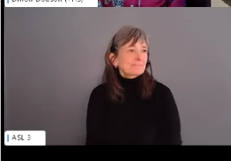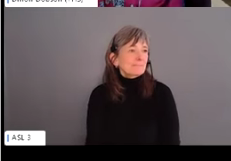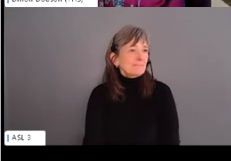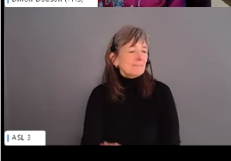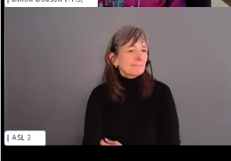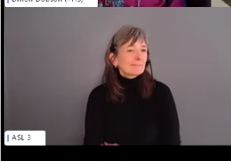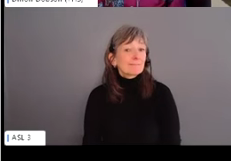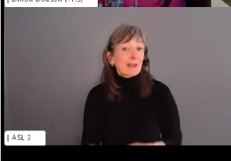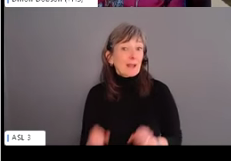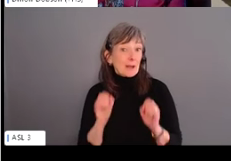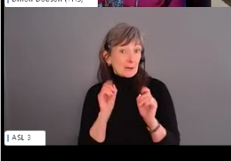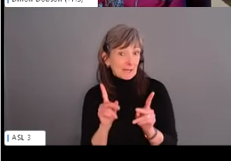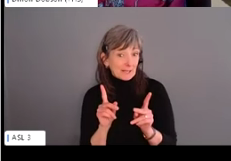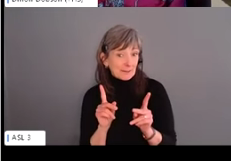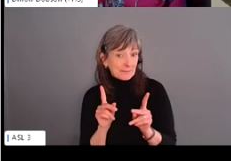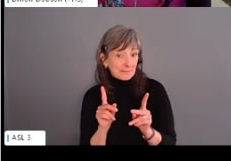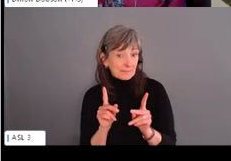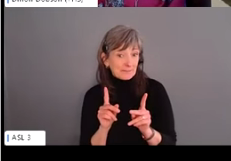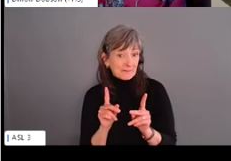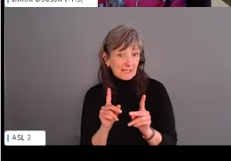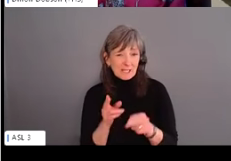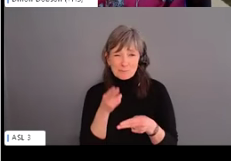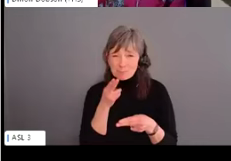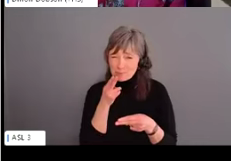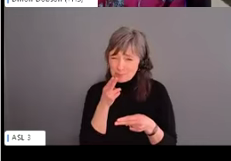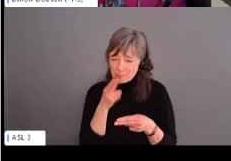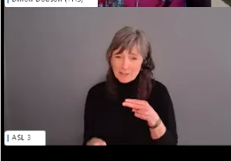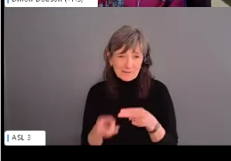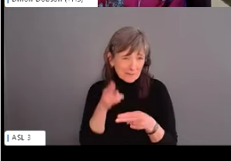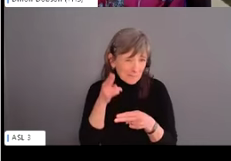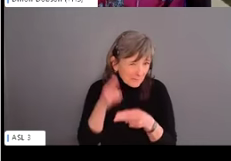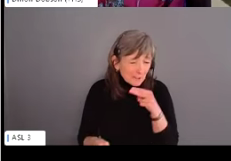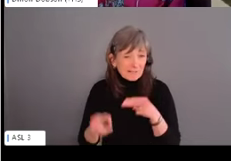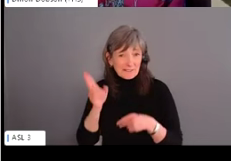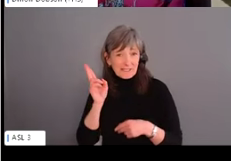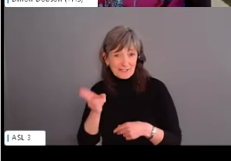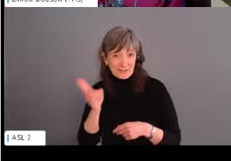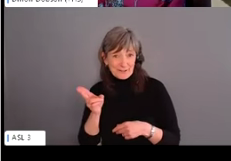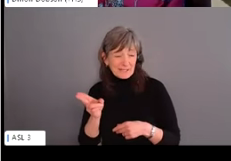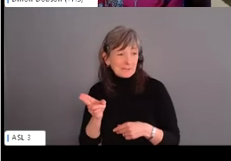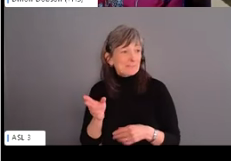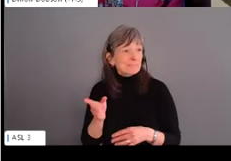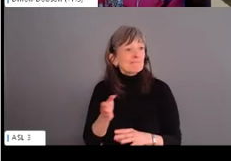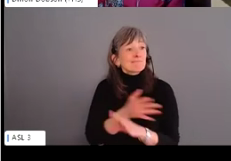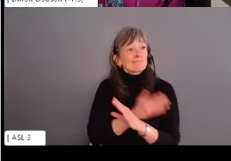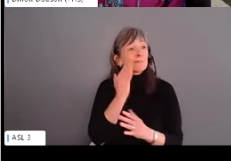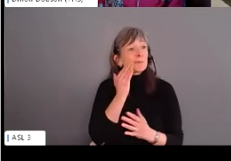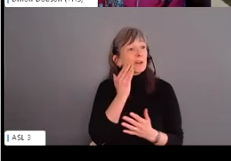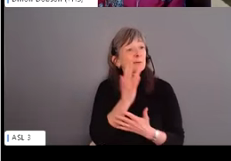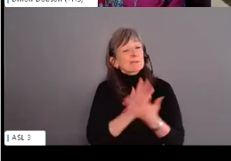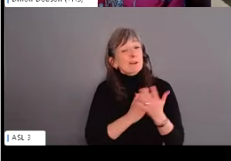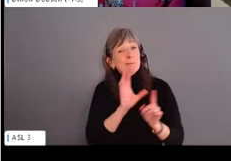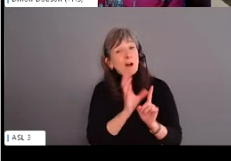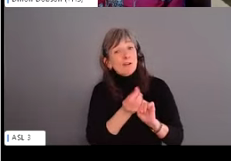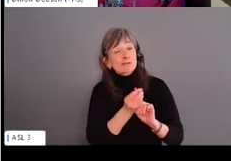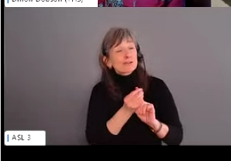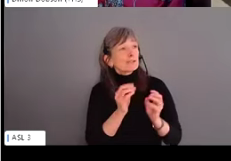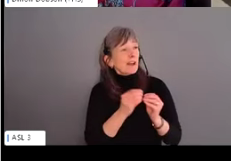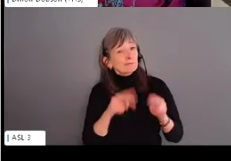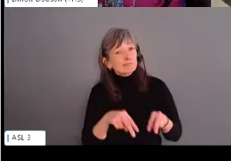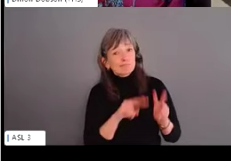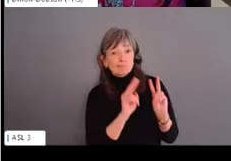Okay, my friends, super brief history lesson. We know that certain cultures have elevated animals since time memorial,